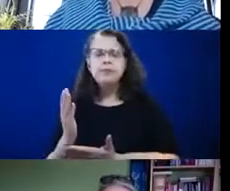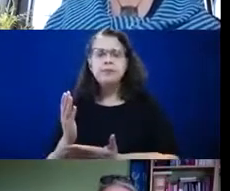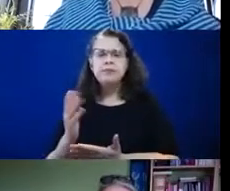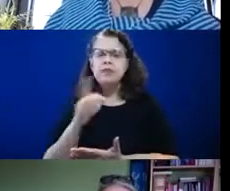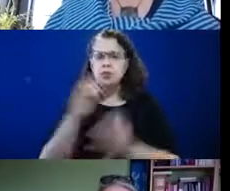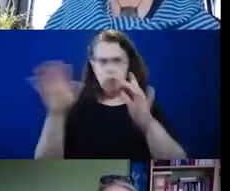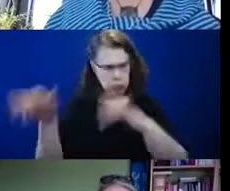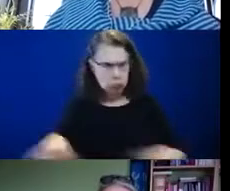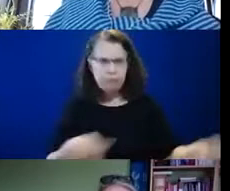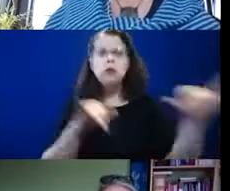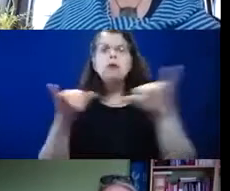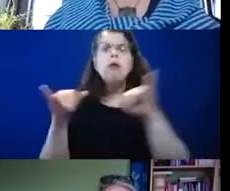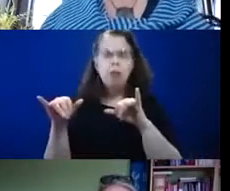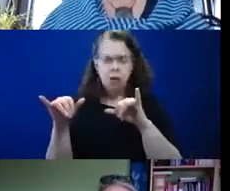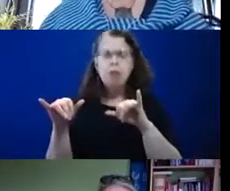universal.